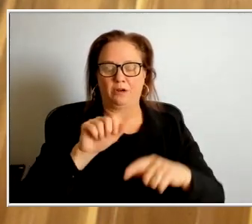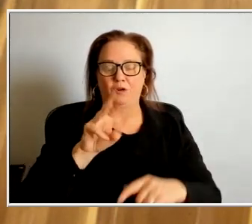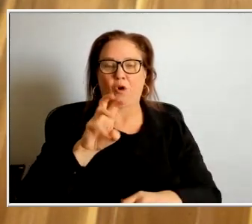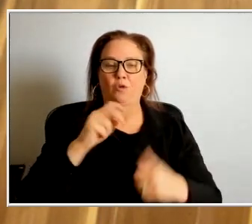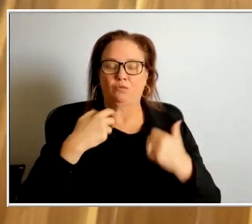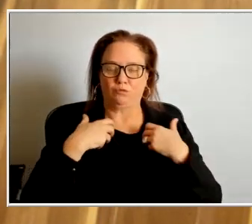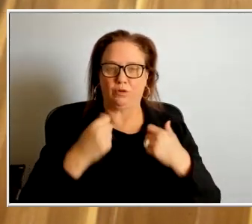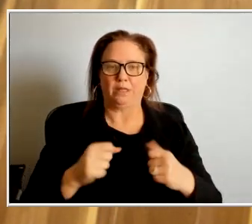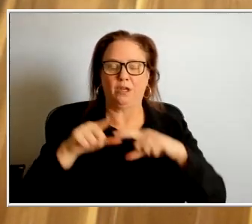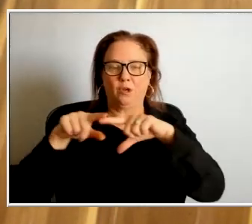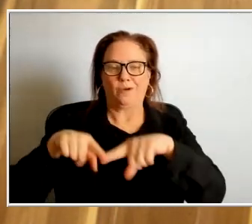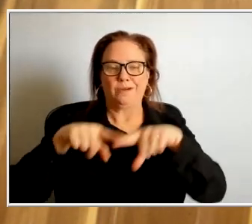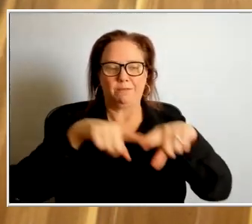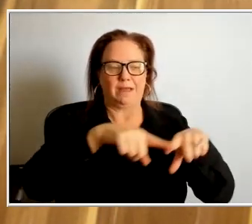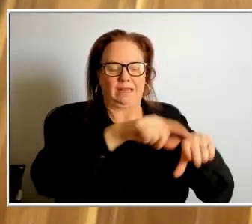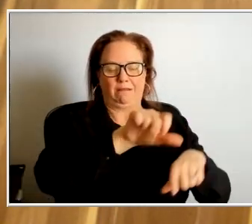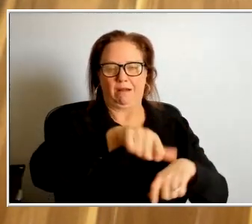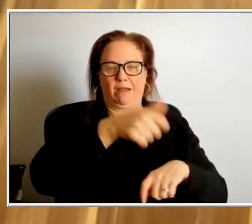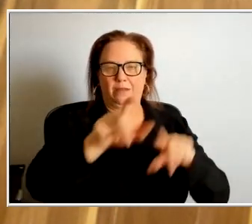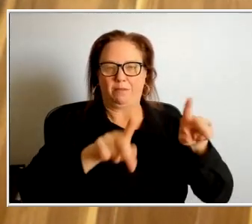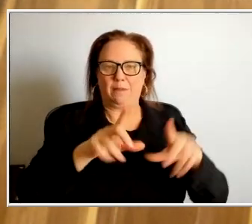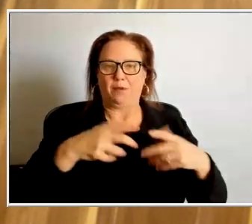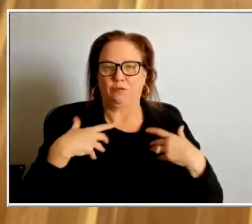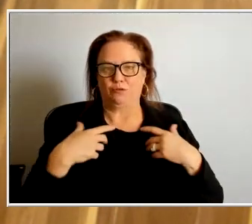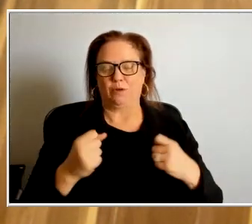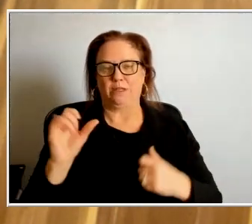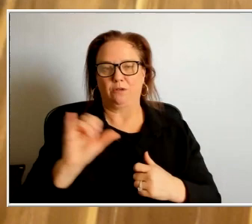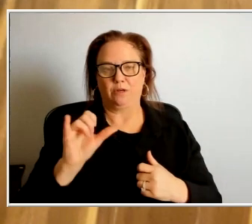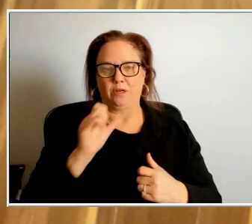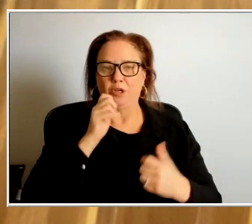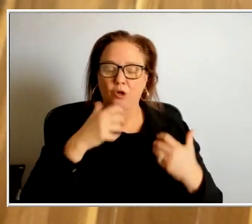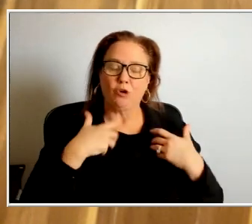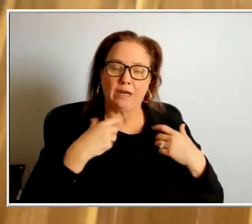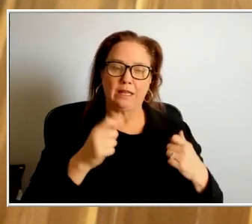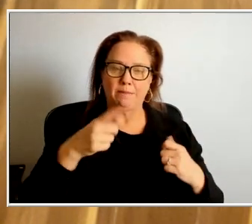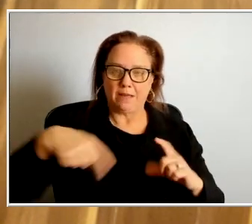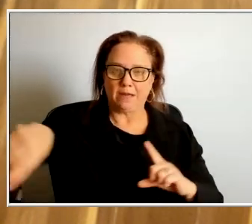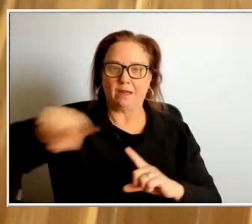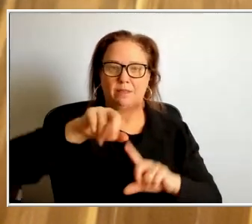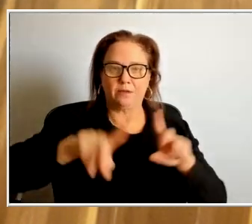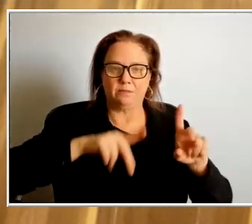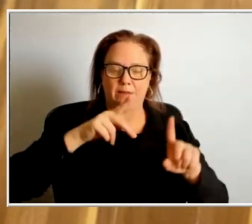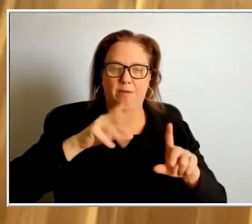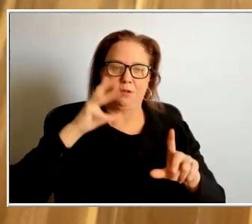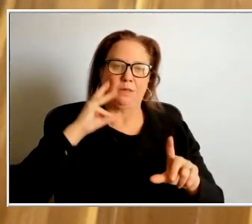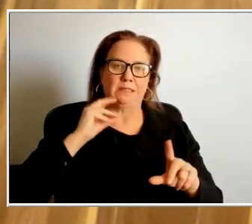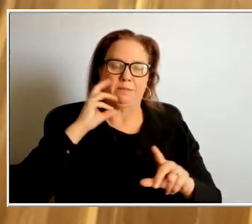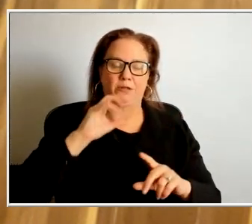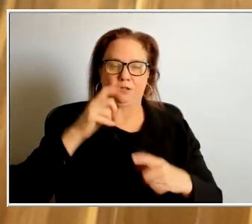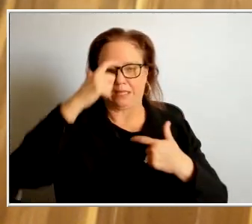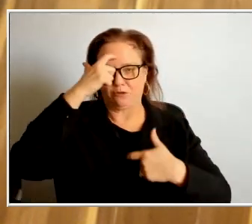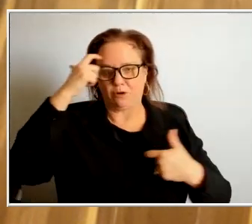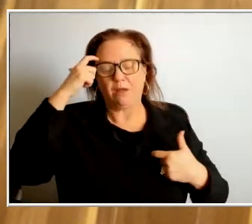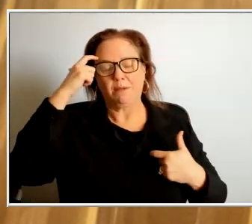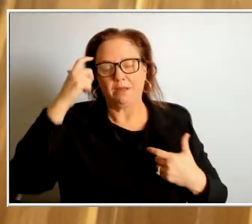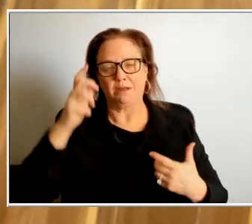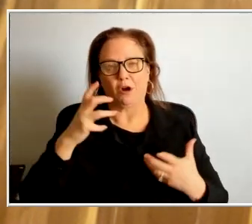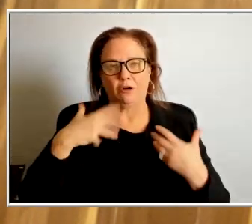you're relying on everyone's around you. And you're not only healing, but also everyone else who went with you through